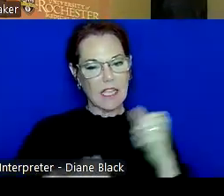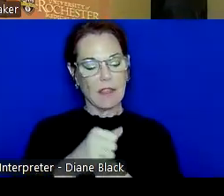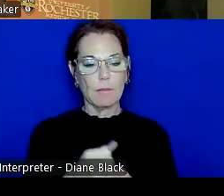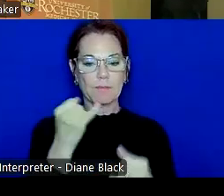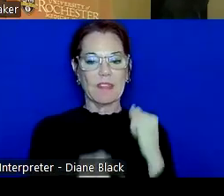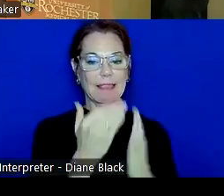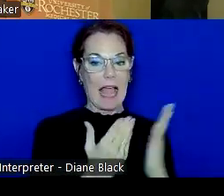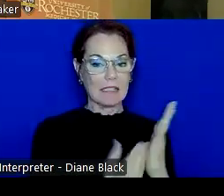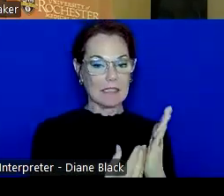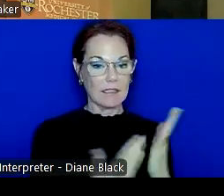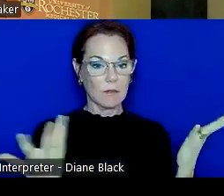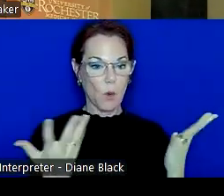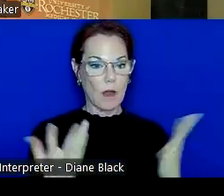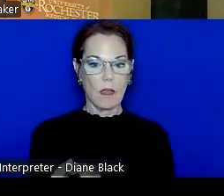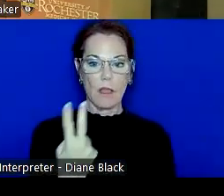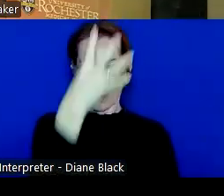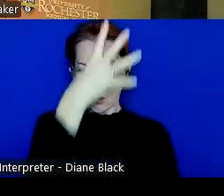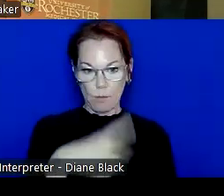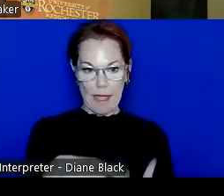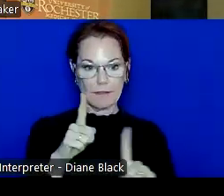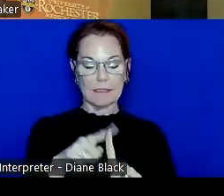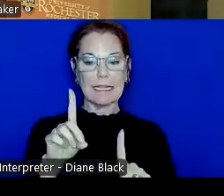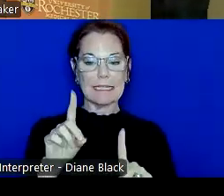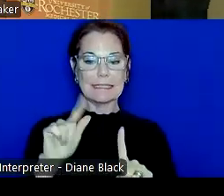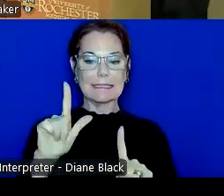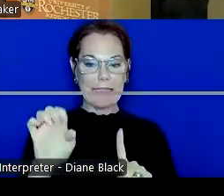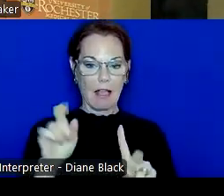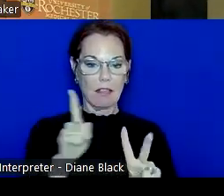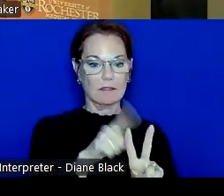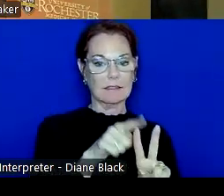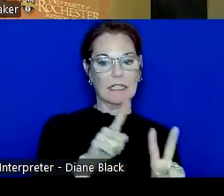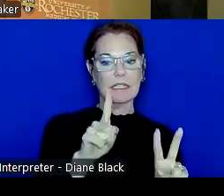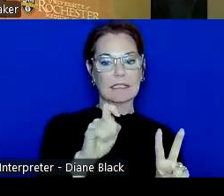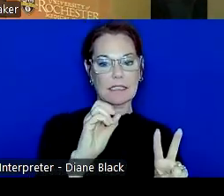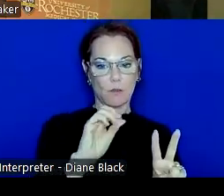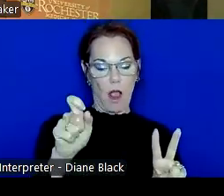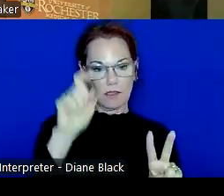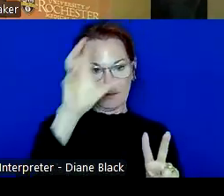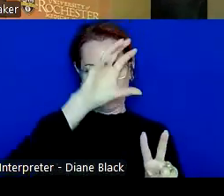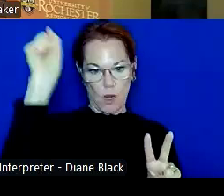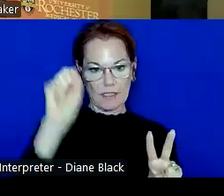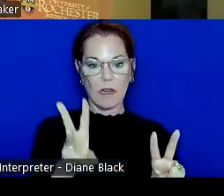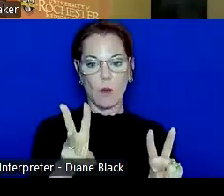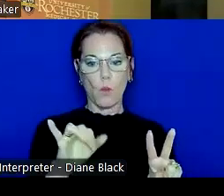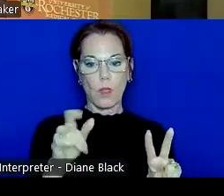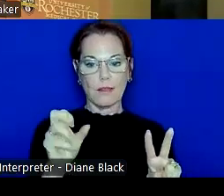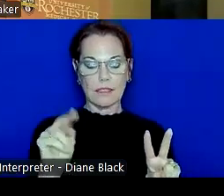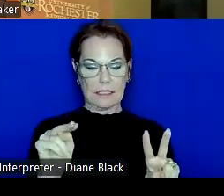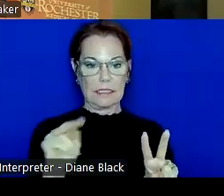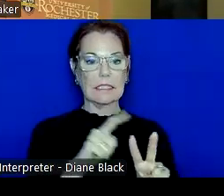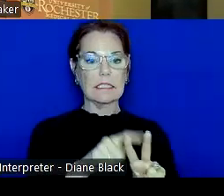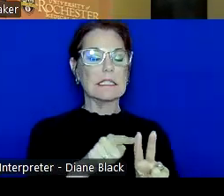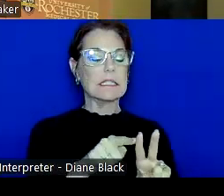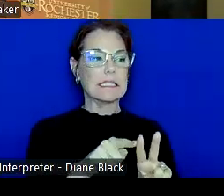is the two men that really led this, City Planner Dal and Xerox President Joe Wilson, didn't take the moment to take a look at the